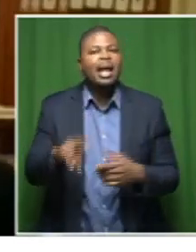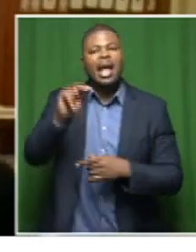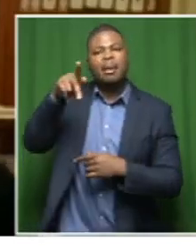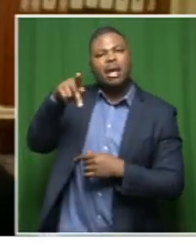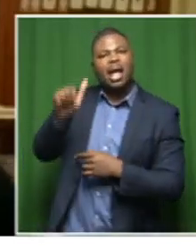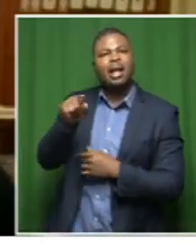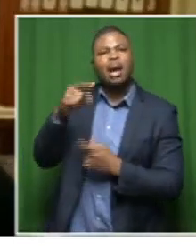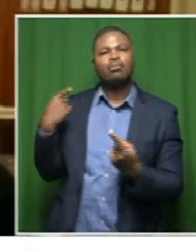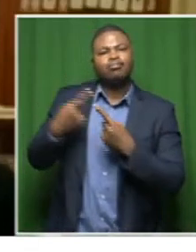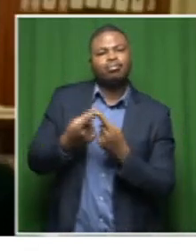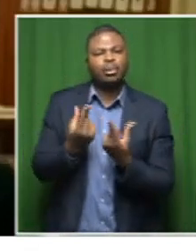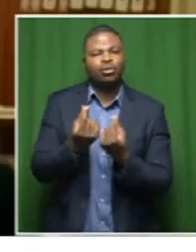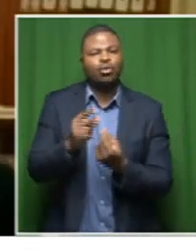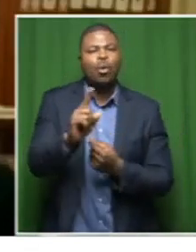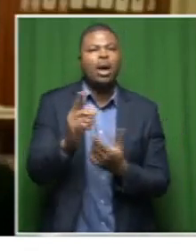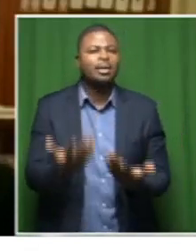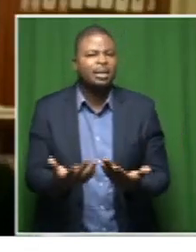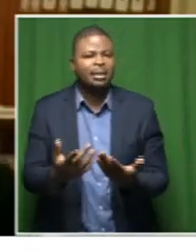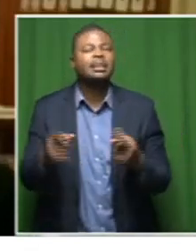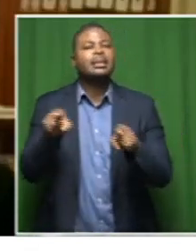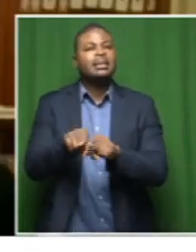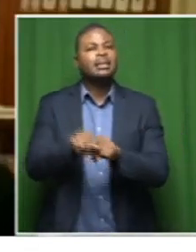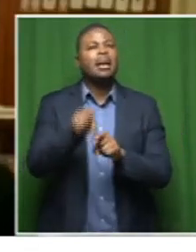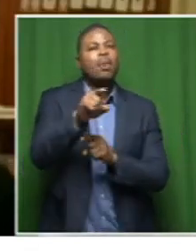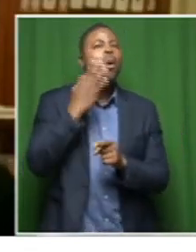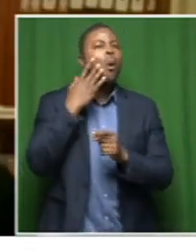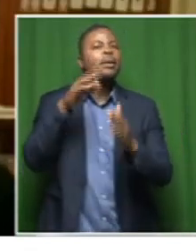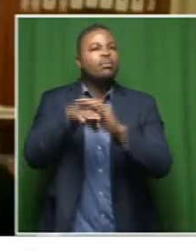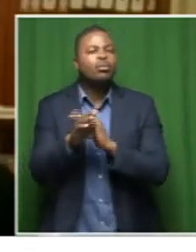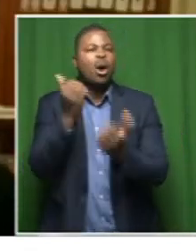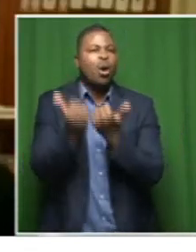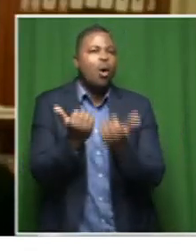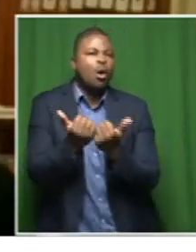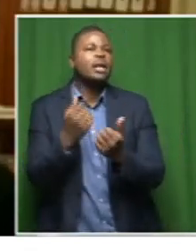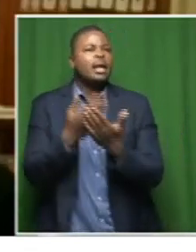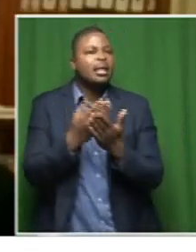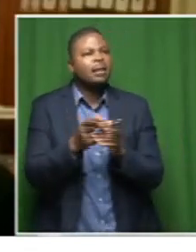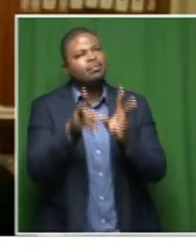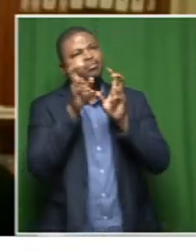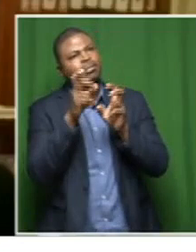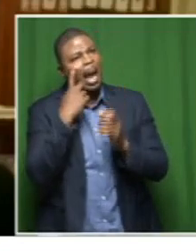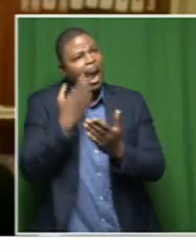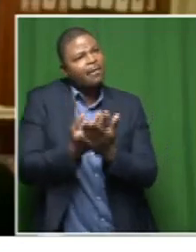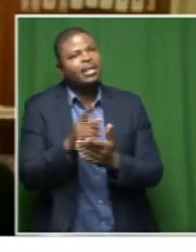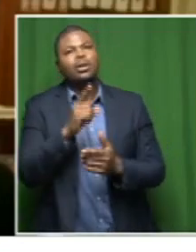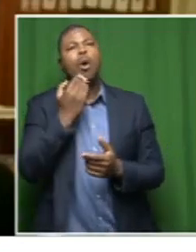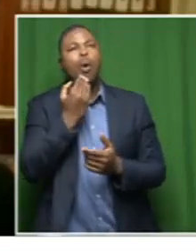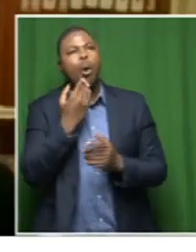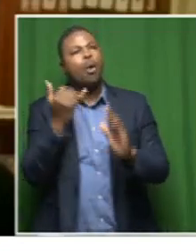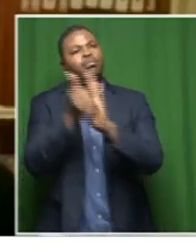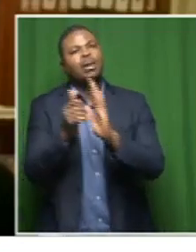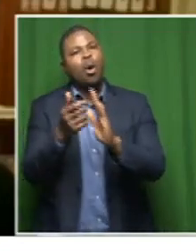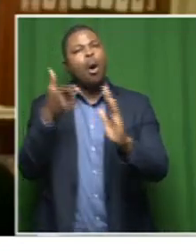Authority doing about that? When are we going to sit in a court and hear evidence on exactly who killed them and why?